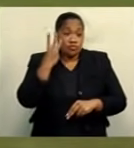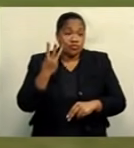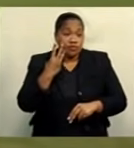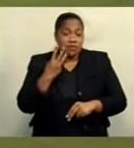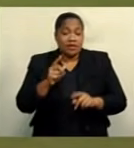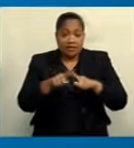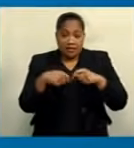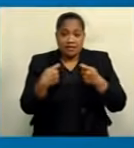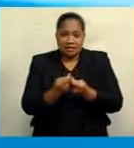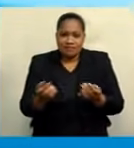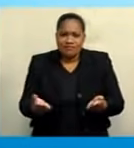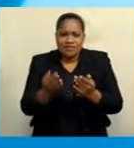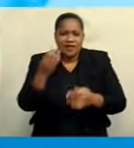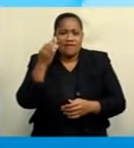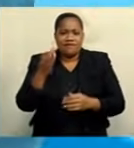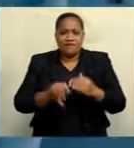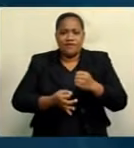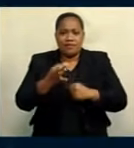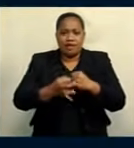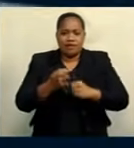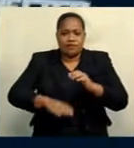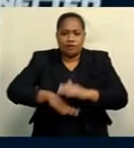footballers.